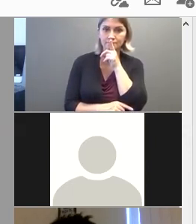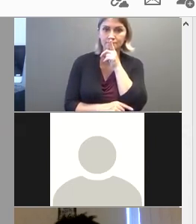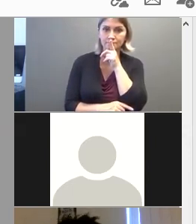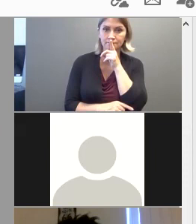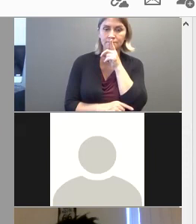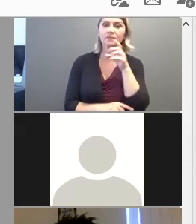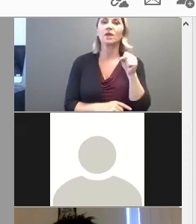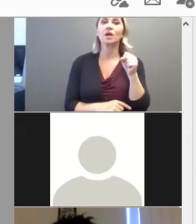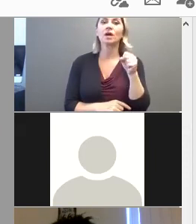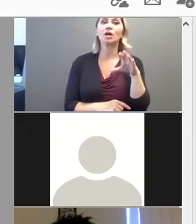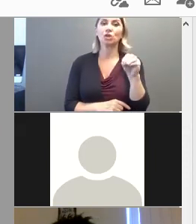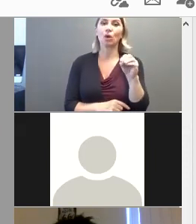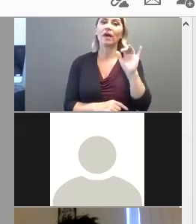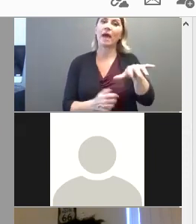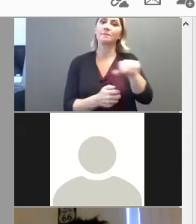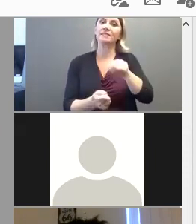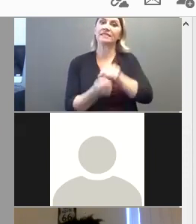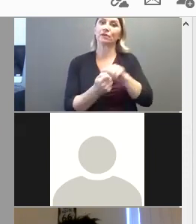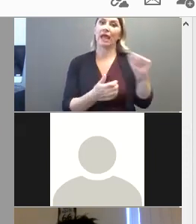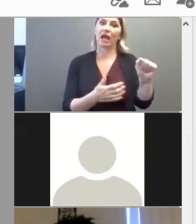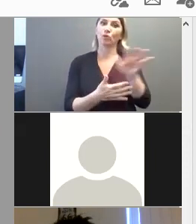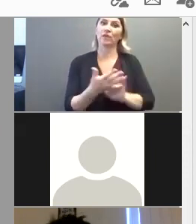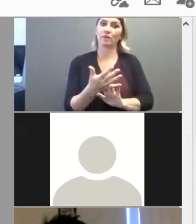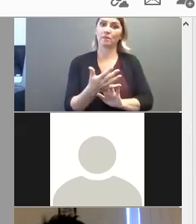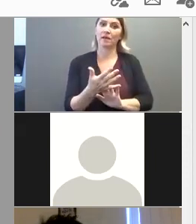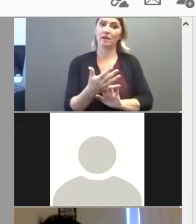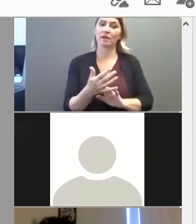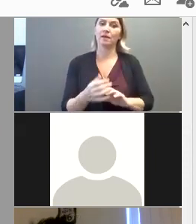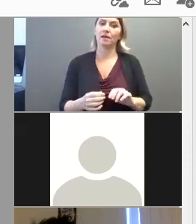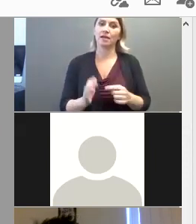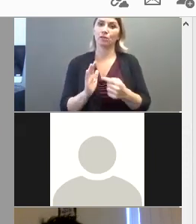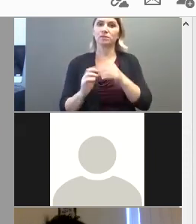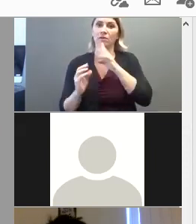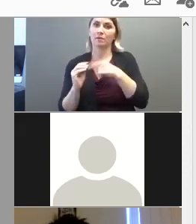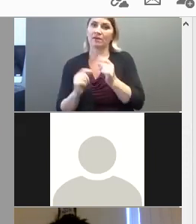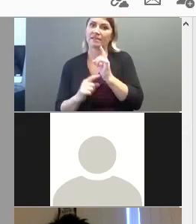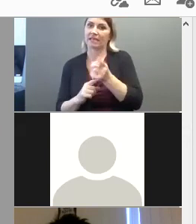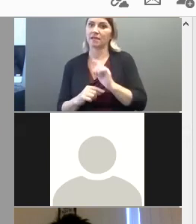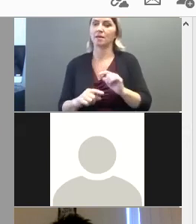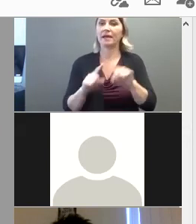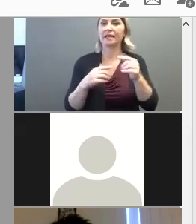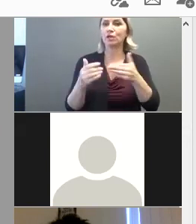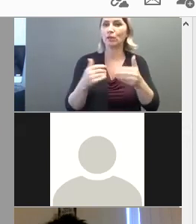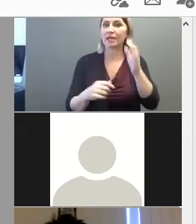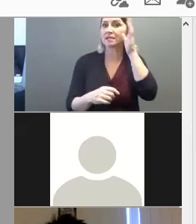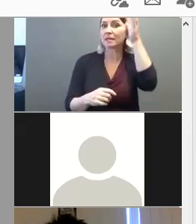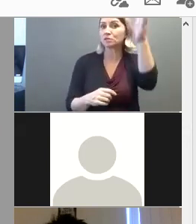Okay, so I'll come to this particular algorithm, pseudocode in a second. But conceptually speaking,